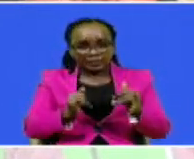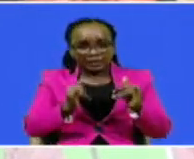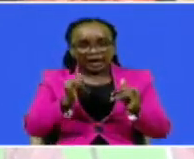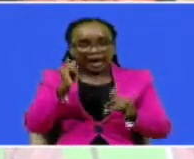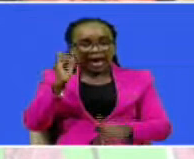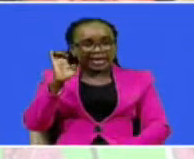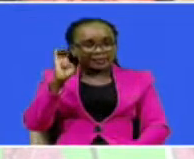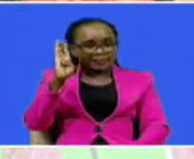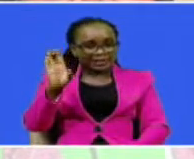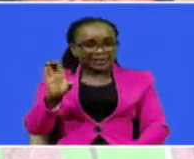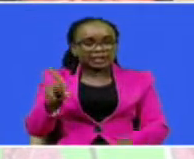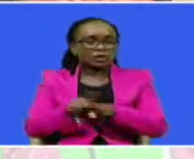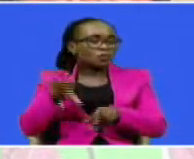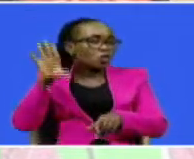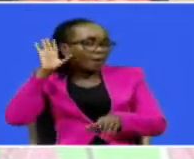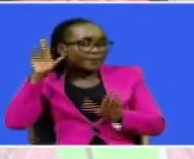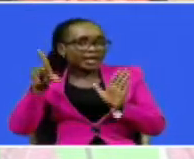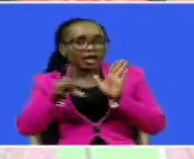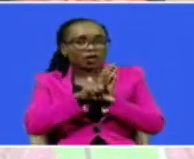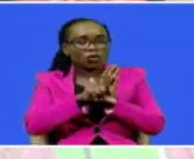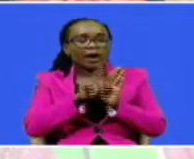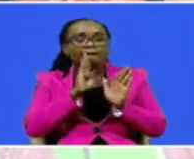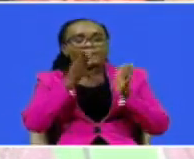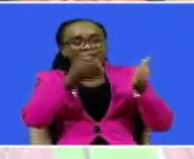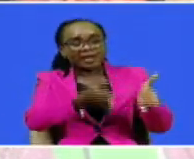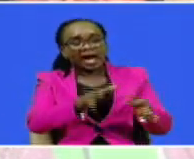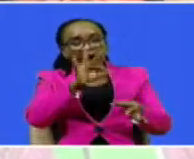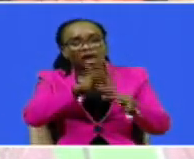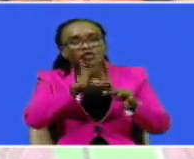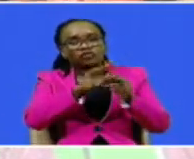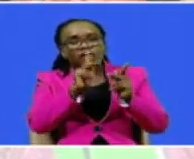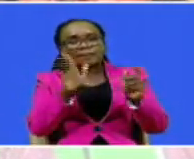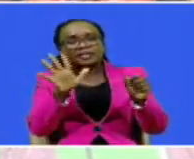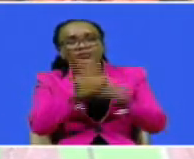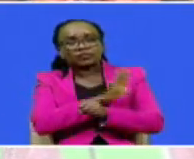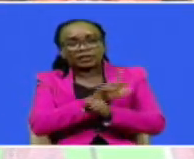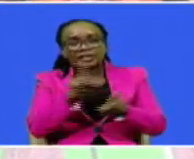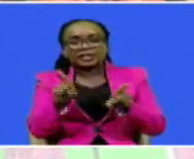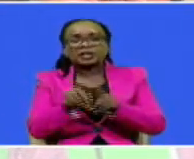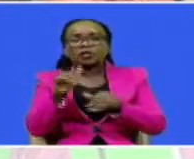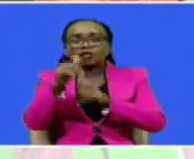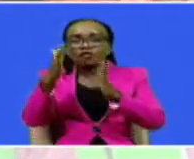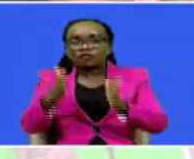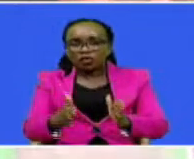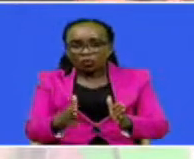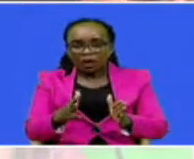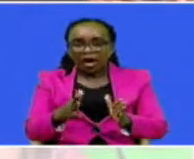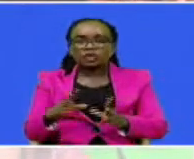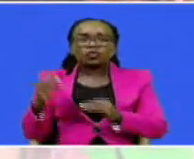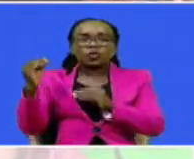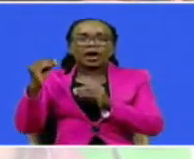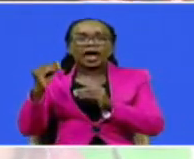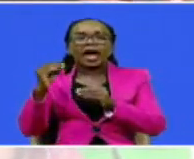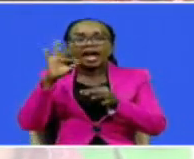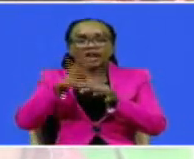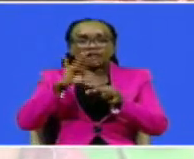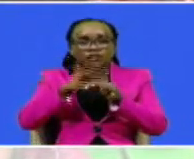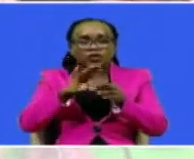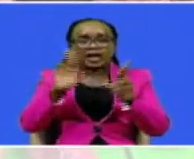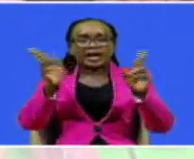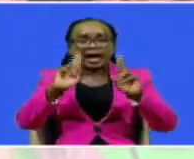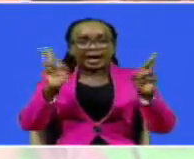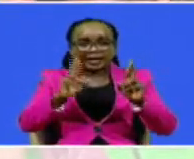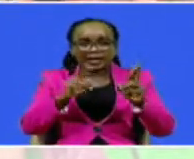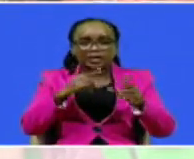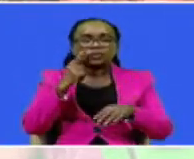Boundaries Commission. We are going to obey the law. I will be there to vote peacefully. We have told all our followers to vote, and our followers are ready to make sure that Igathe